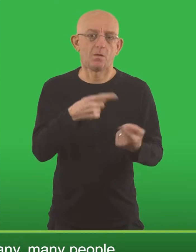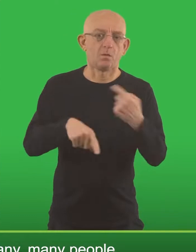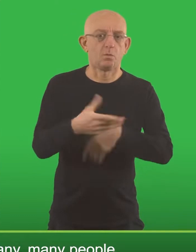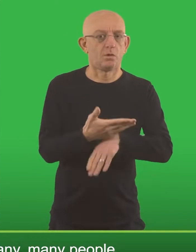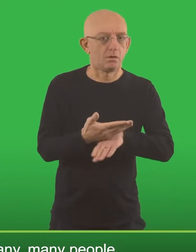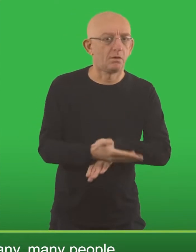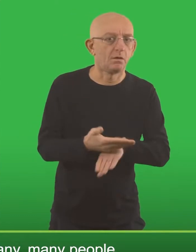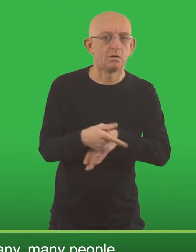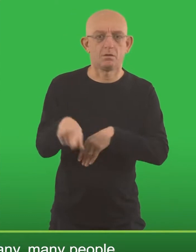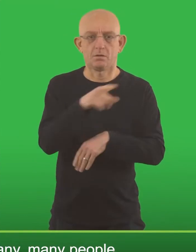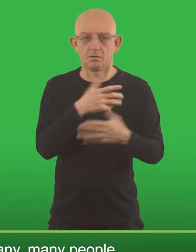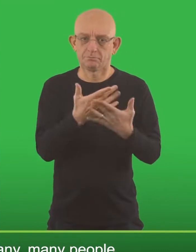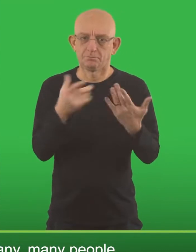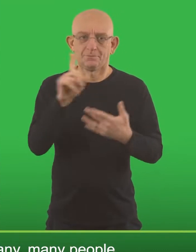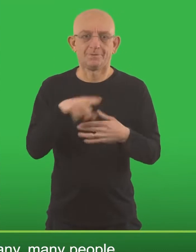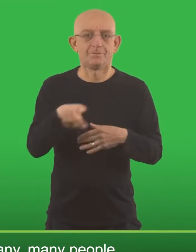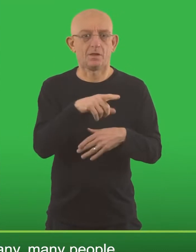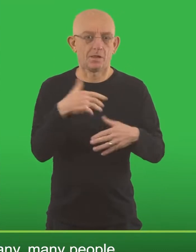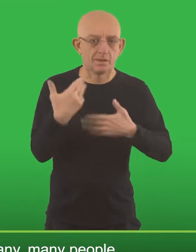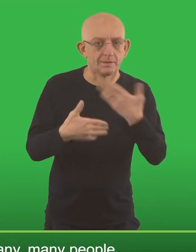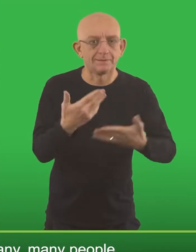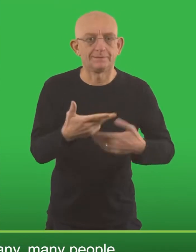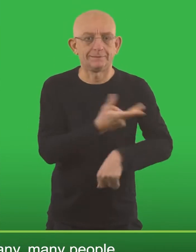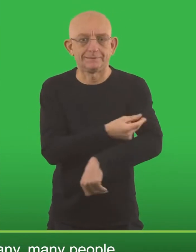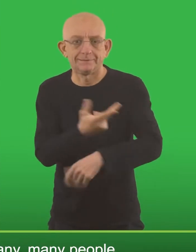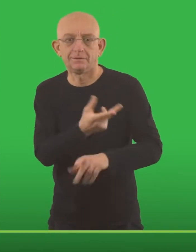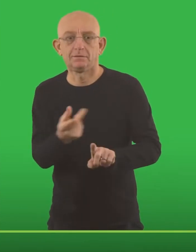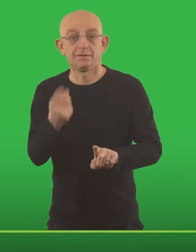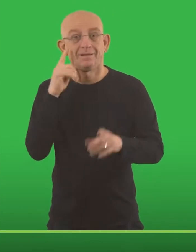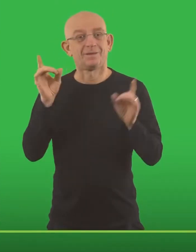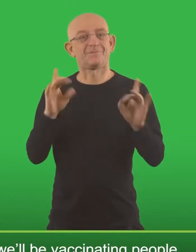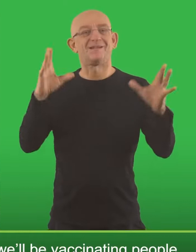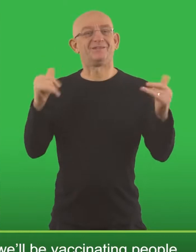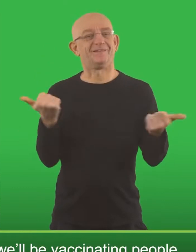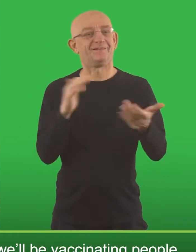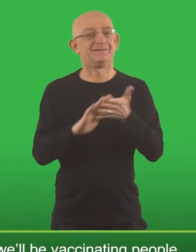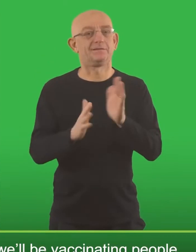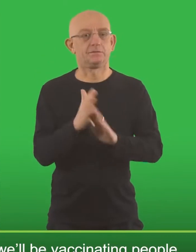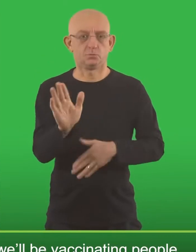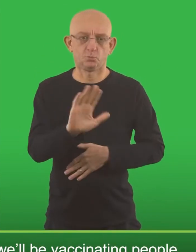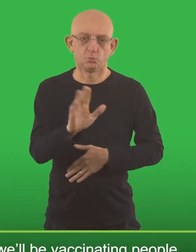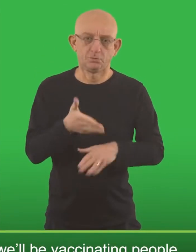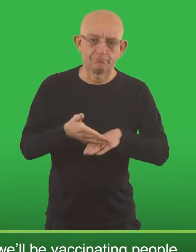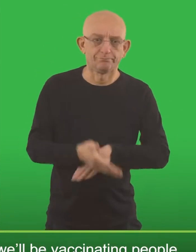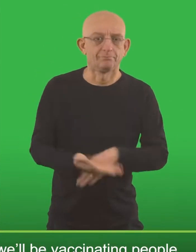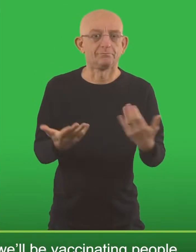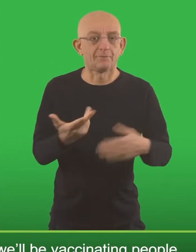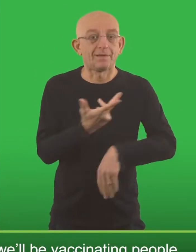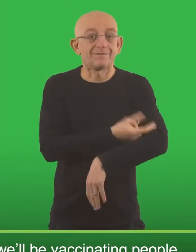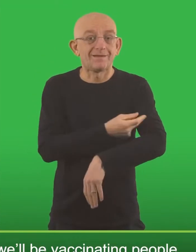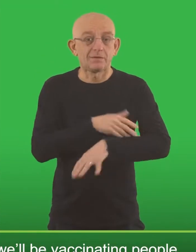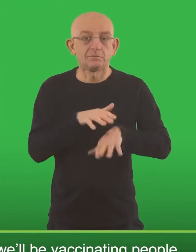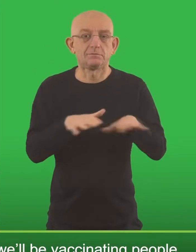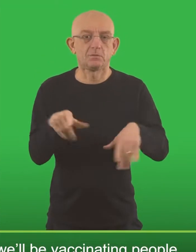of the efforts of many people who've enabled this, because that hasn't happened by magic. Next up, vaccination wise, is younger